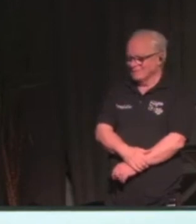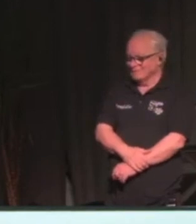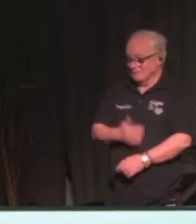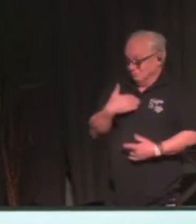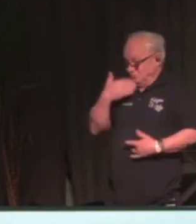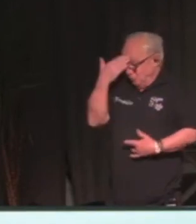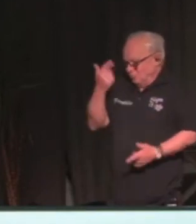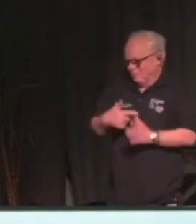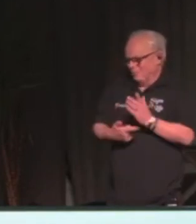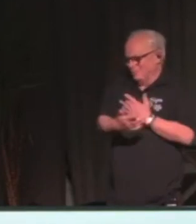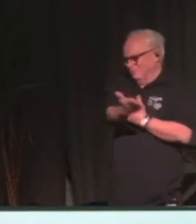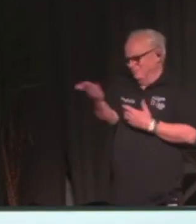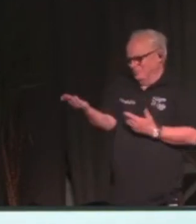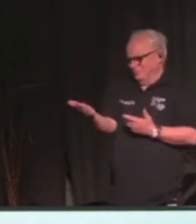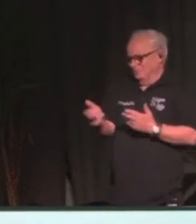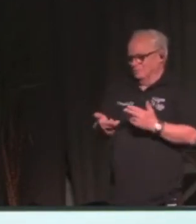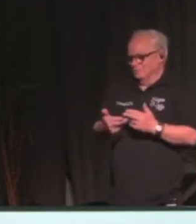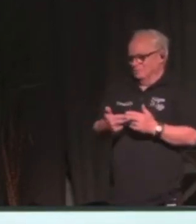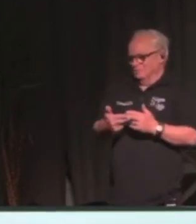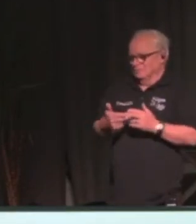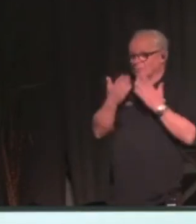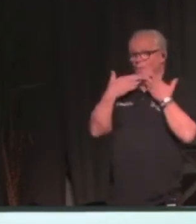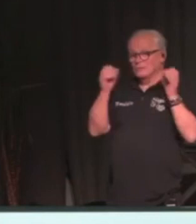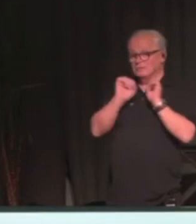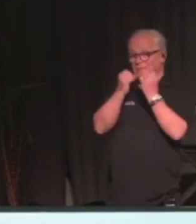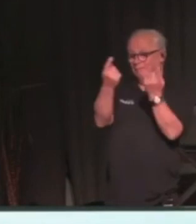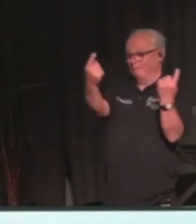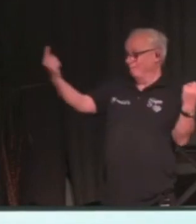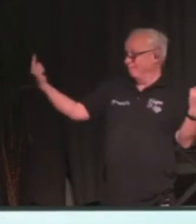I don't know about you, and if the worship team want to come up,